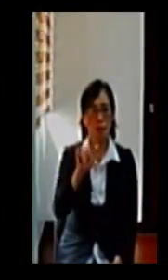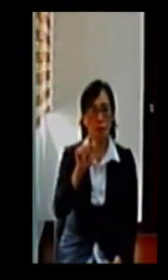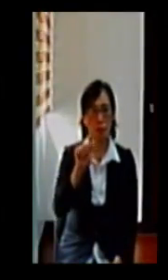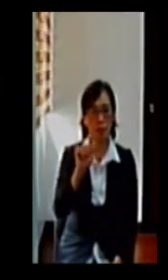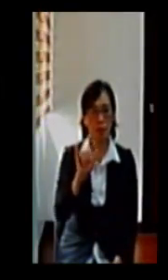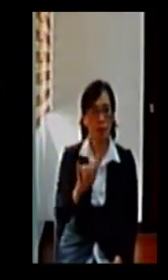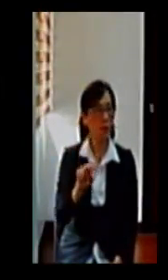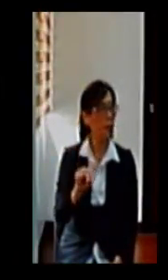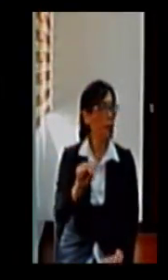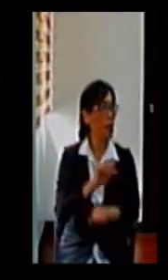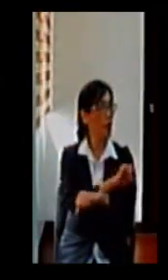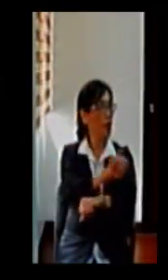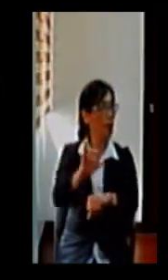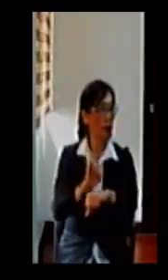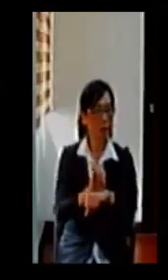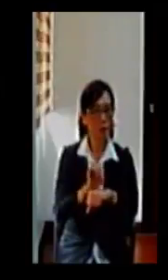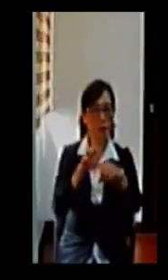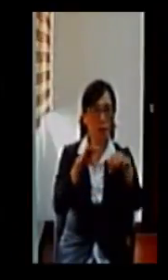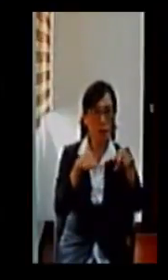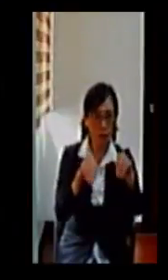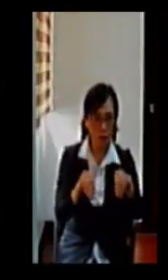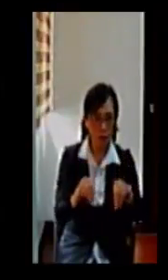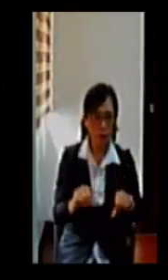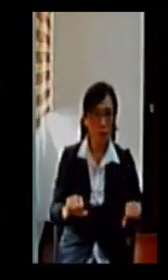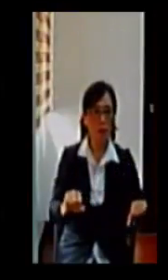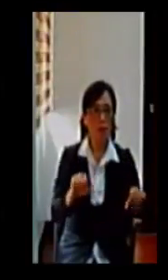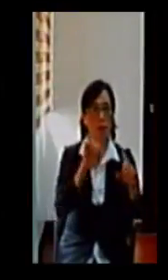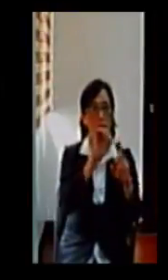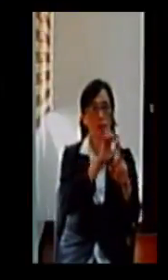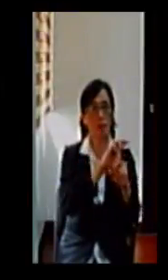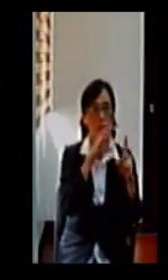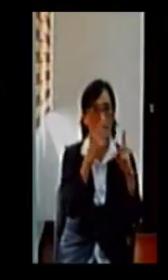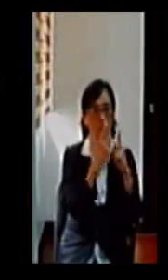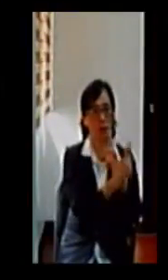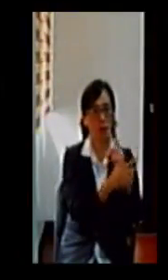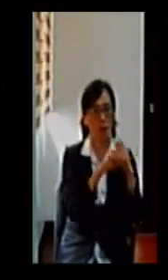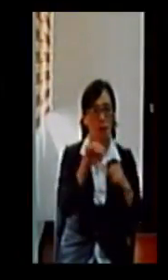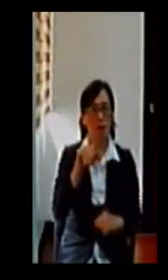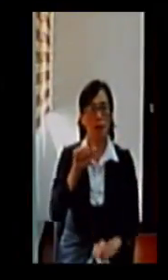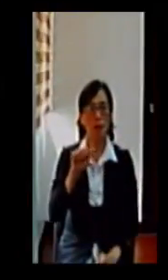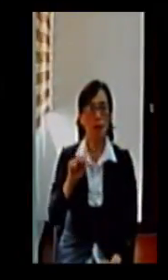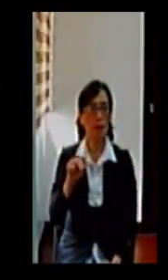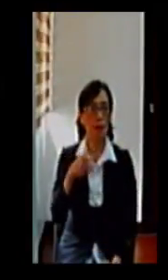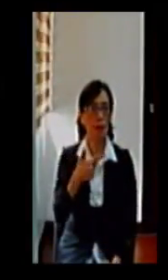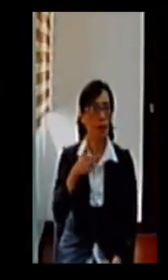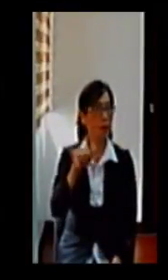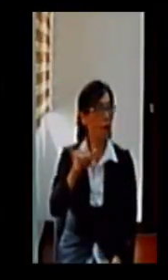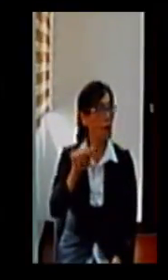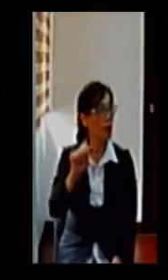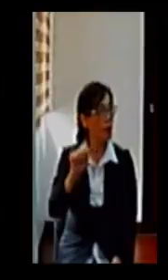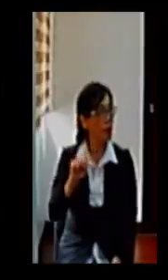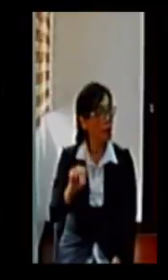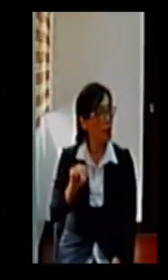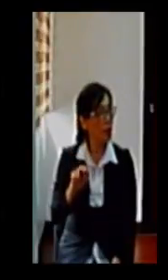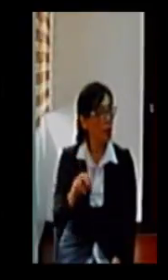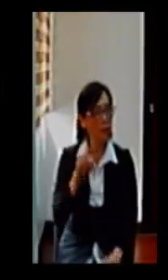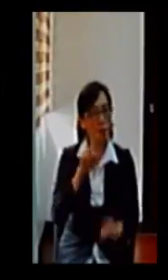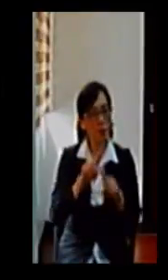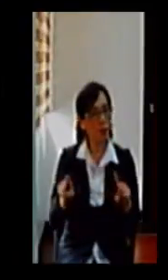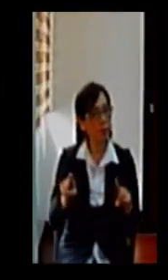there's erosion of the culture of the Mangyan because of the introduction of cash economy. But of